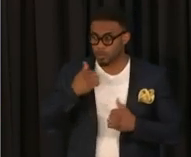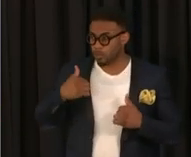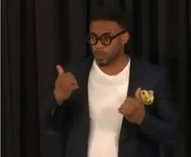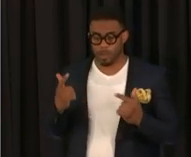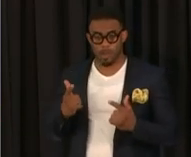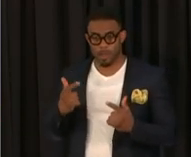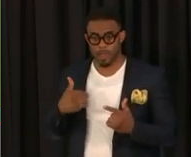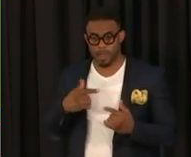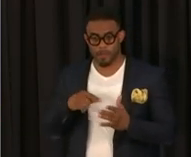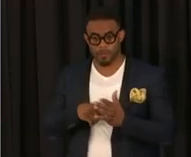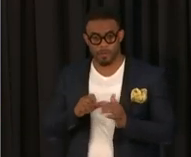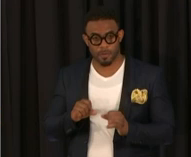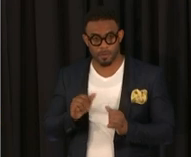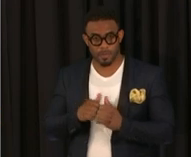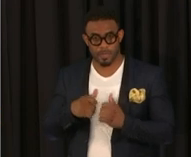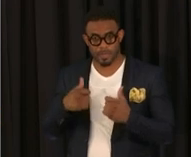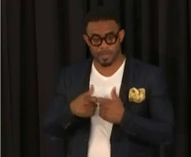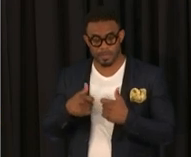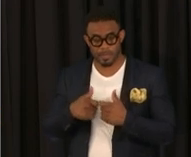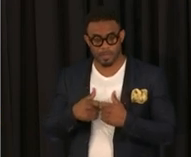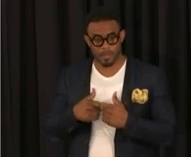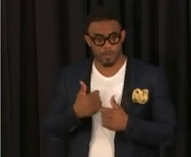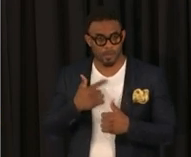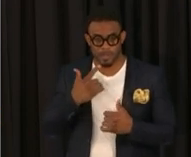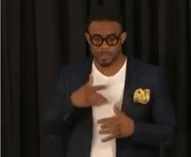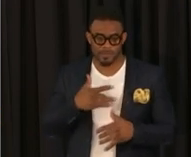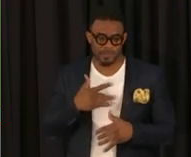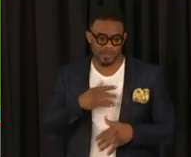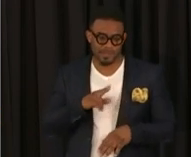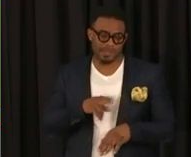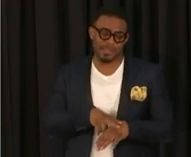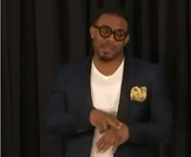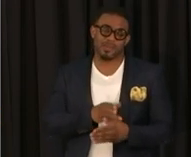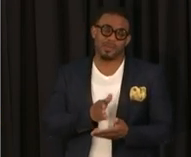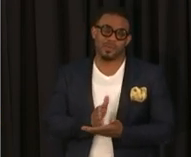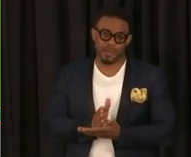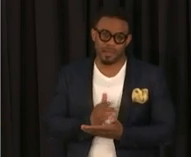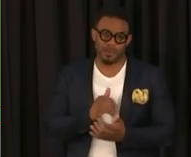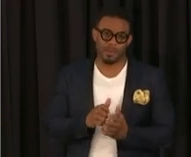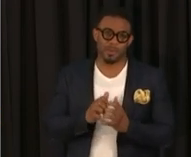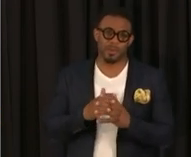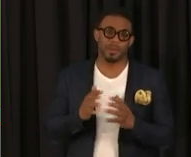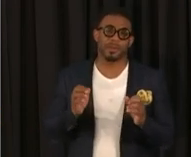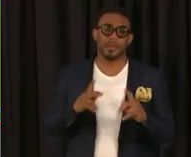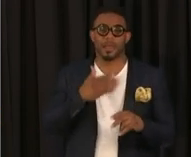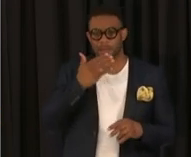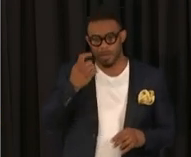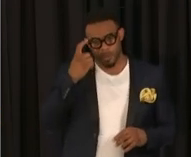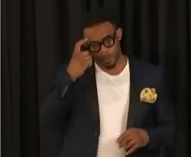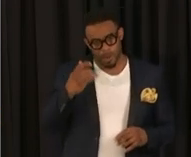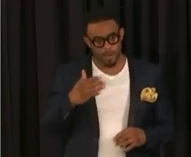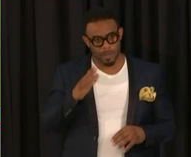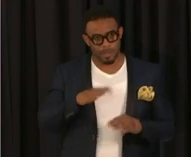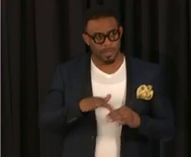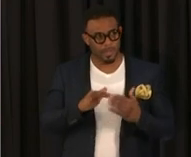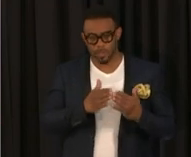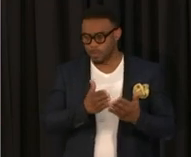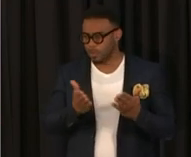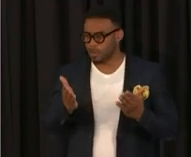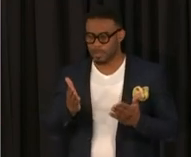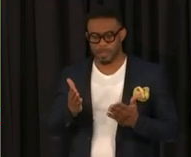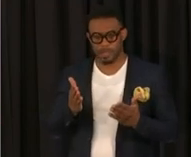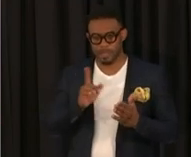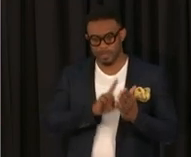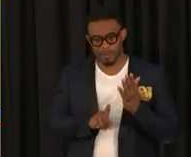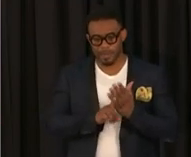make sure that we all have been afforded with electricity. So we just feel this naturally right when we're building back better and smarter that these